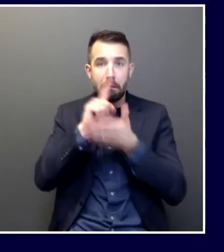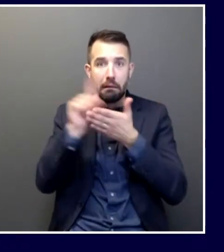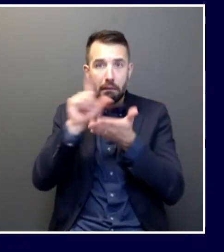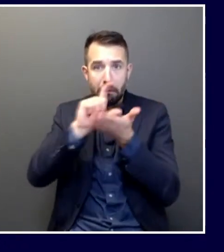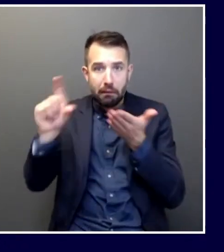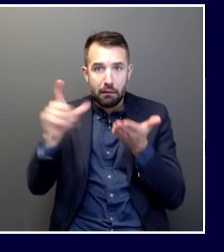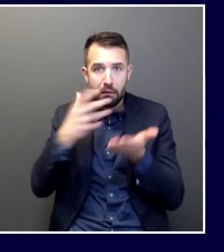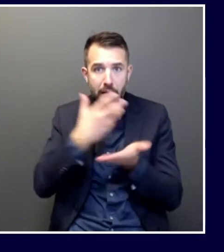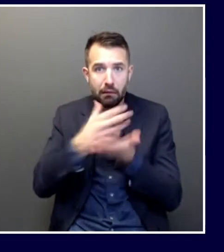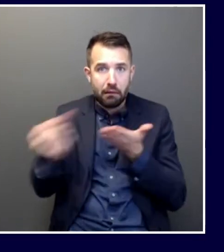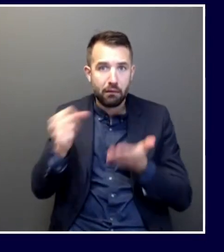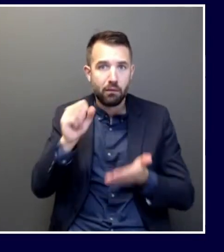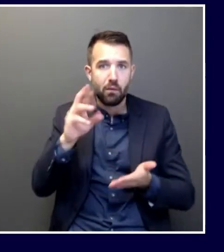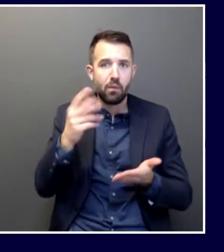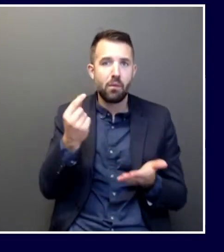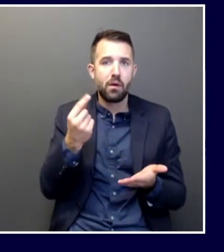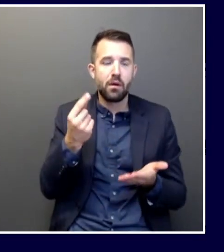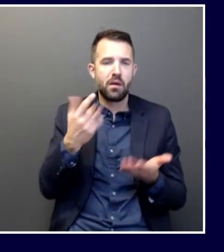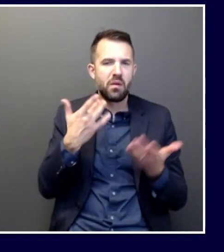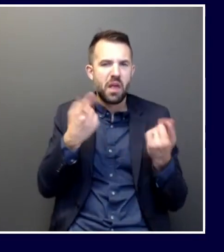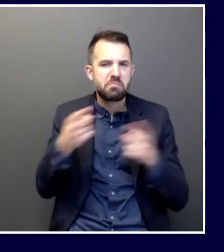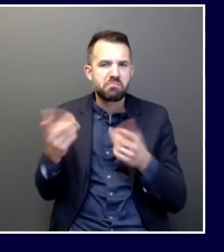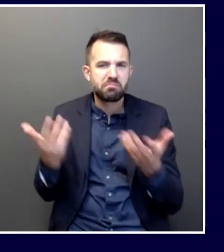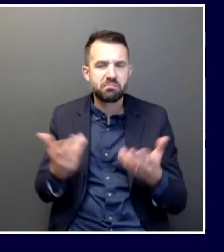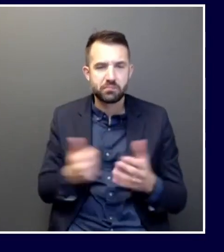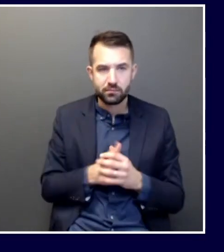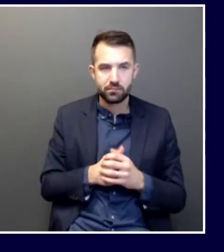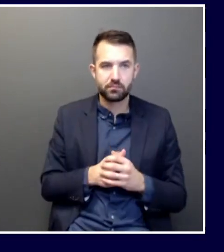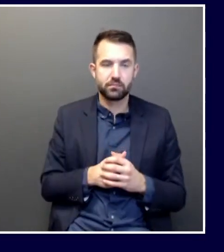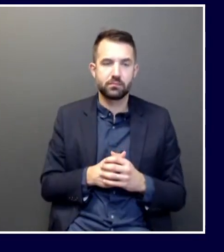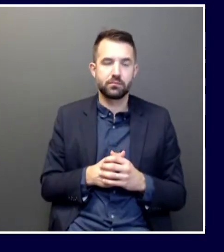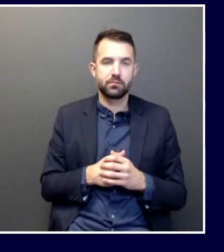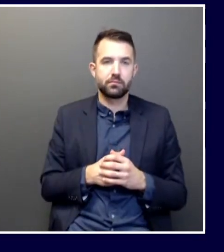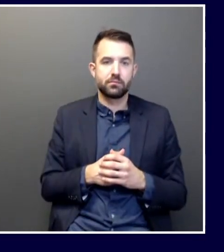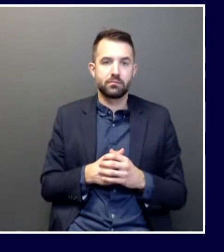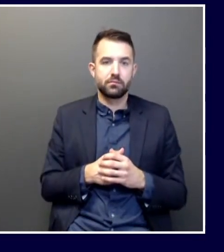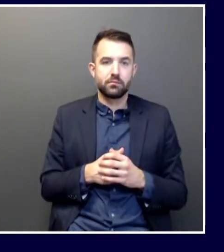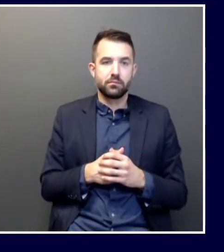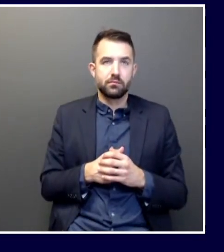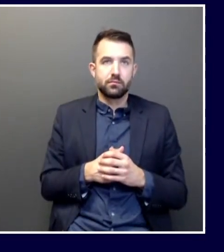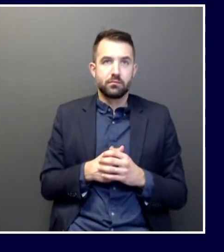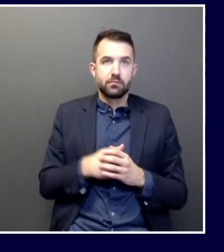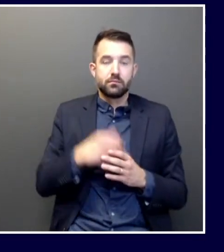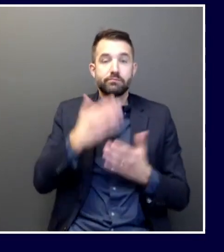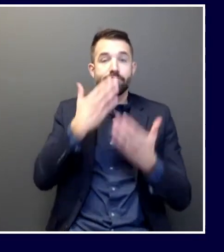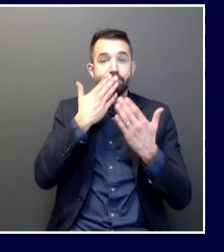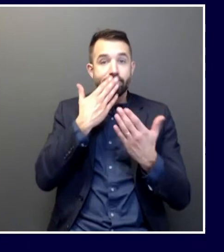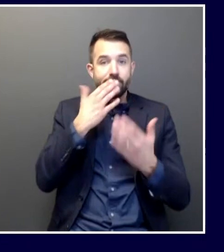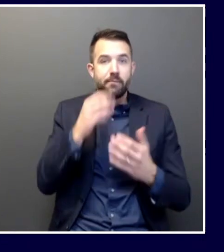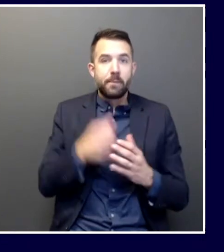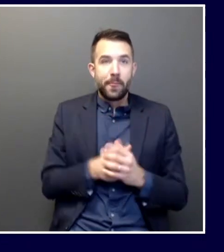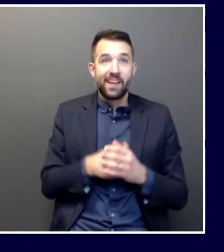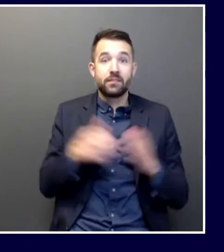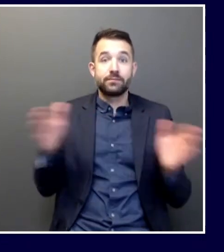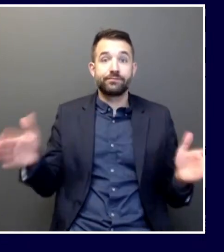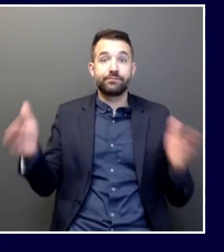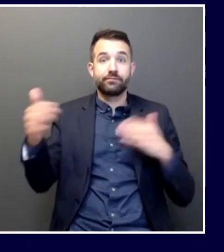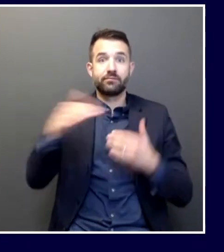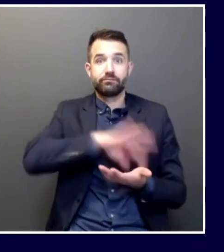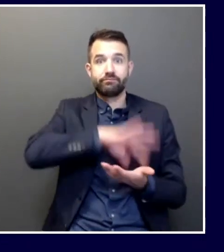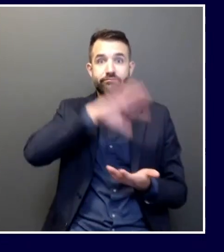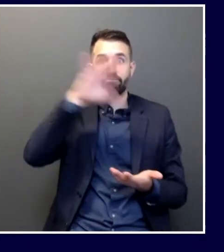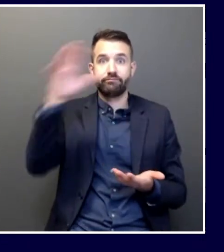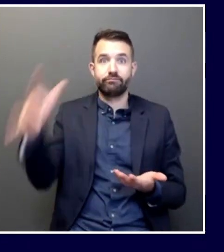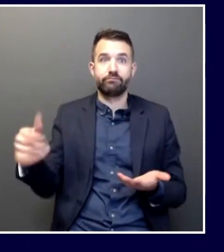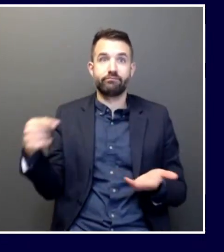is eligible. Thanks, Amy. The answer to your question is there are no supply concerns with any of the